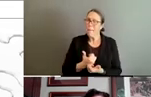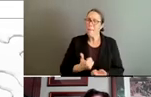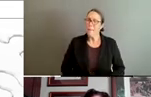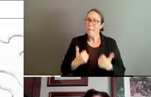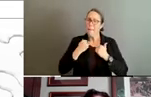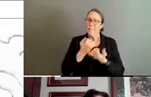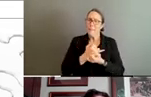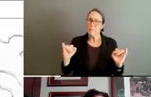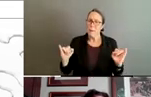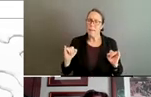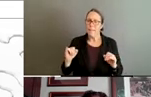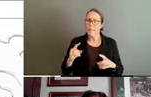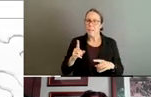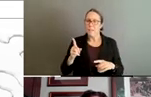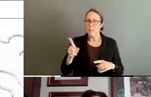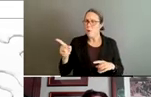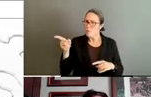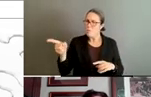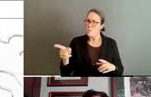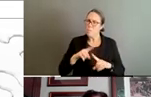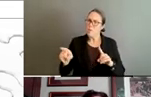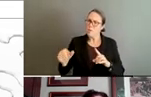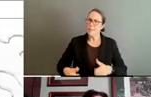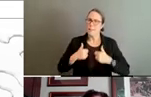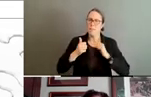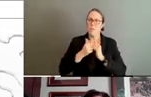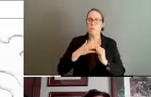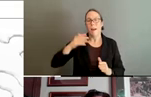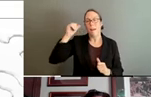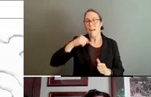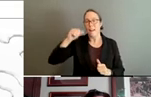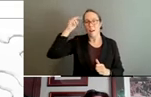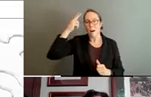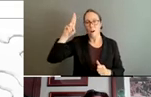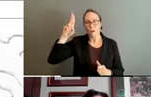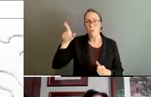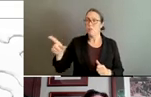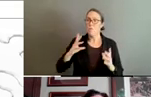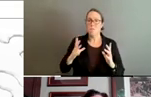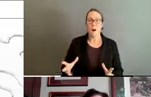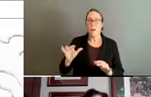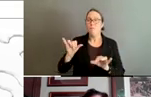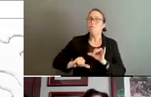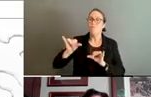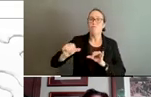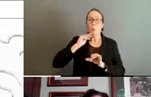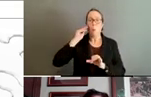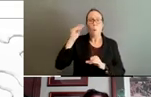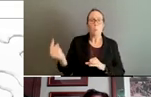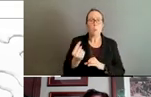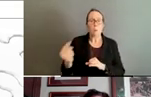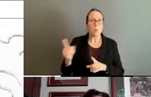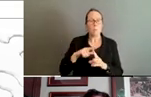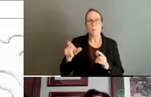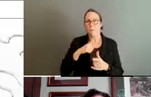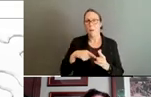out of town and take vacations and things like that. And she was fine in the house. But one of the